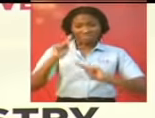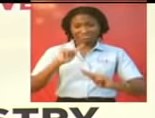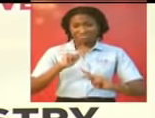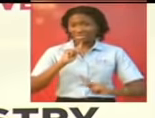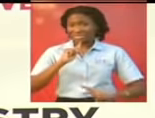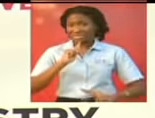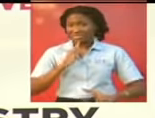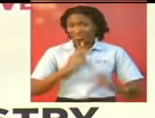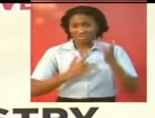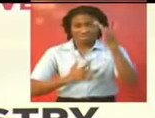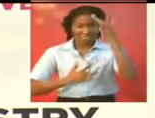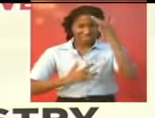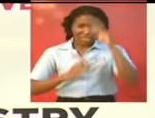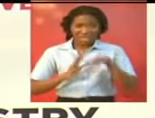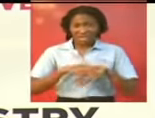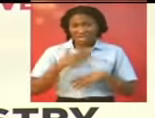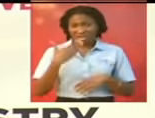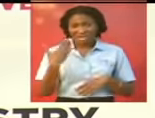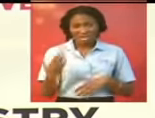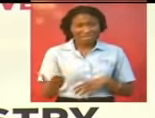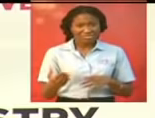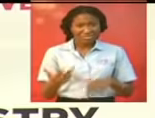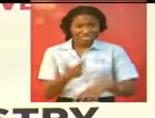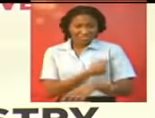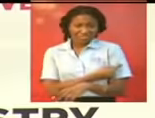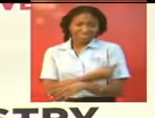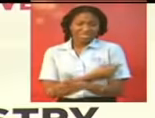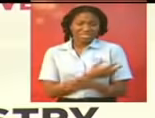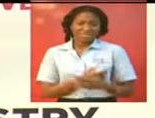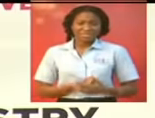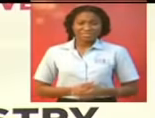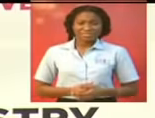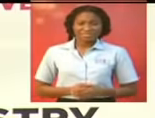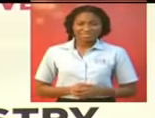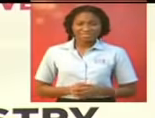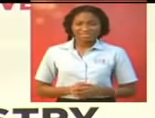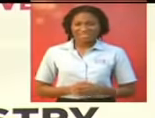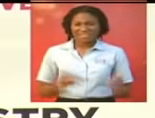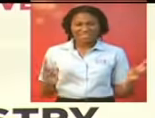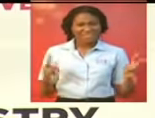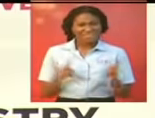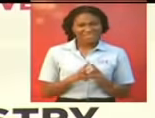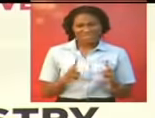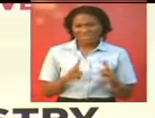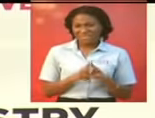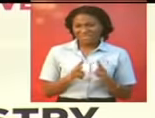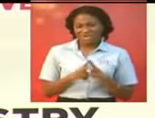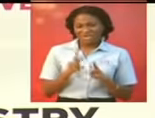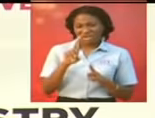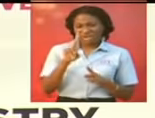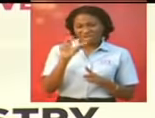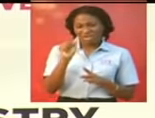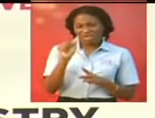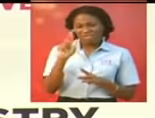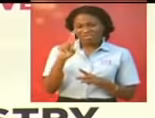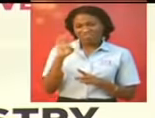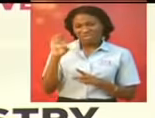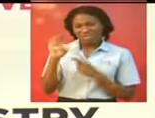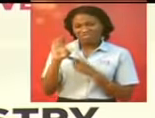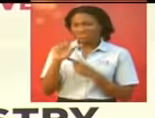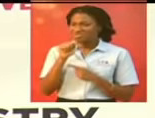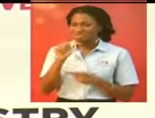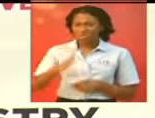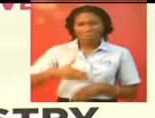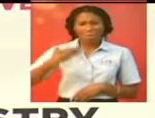about 4 in a million for that particular complication. It's a very rare side effect, and both persons continue